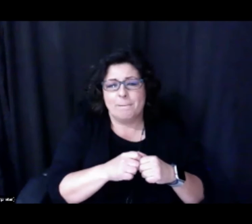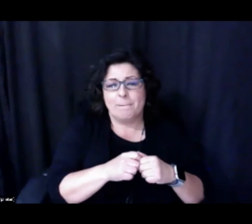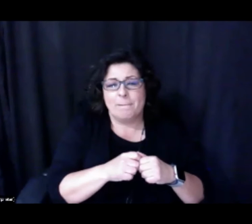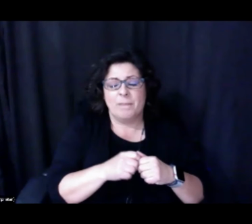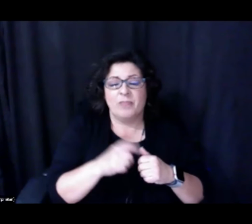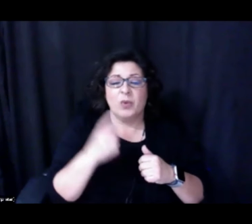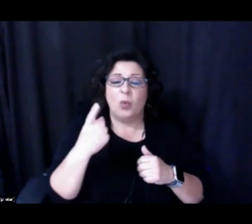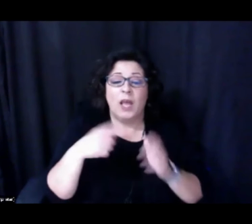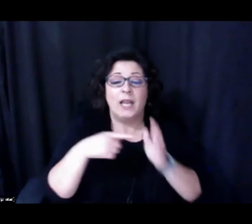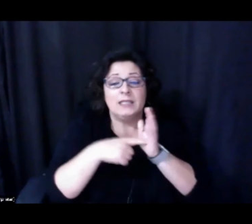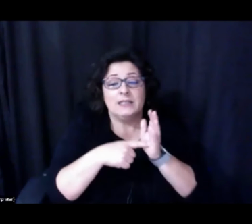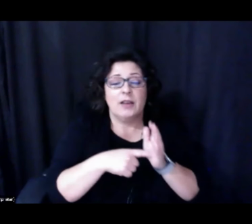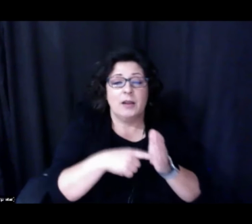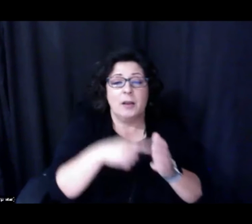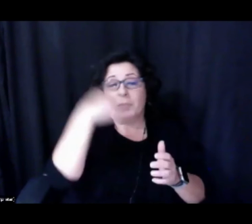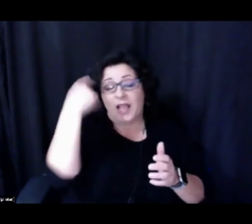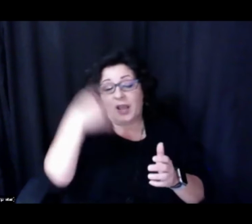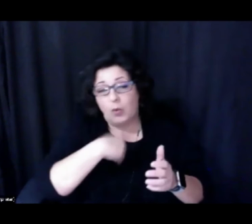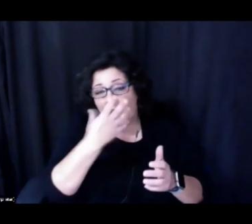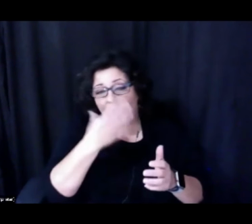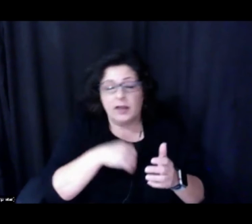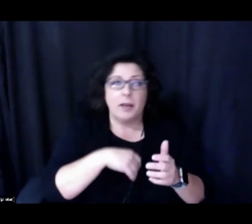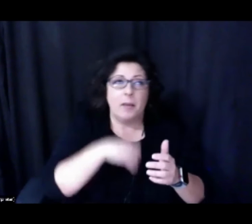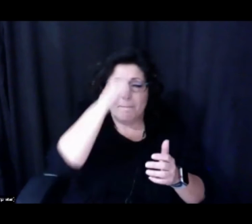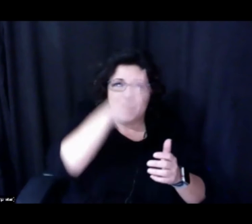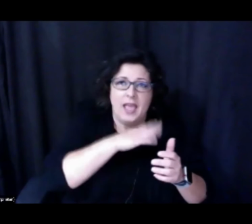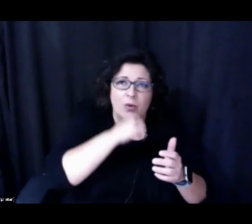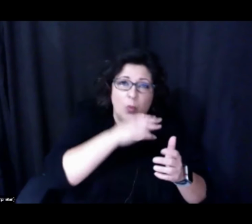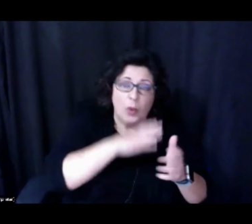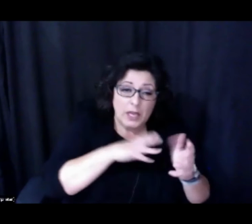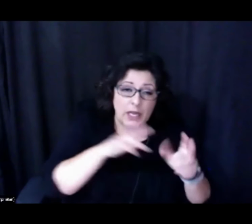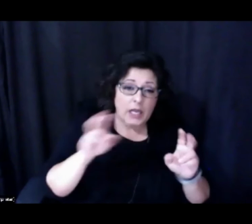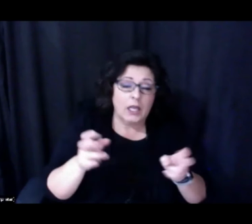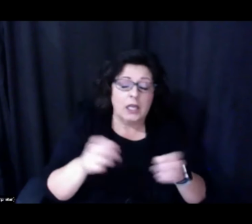So one example is black, white, man, woman,